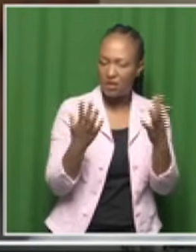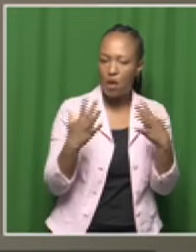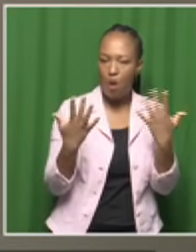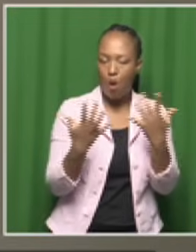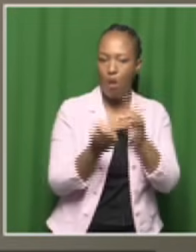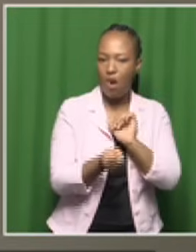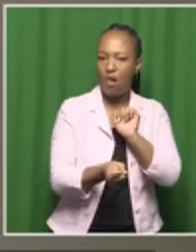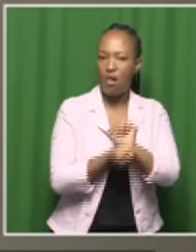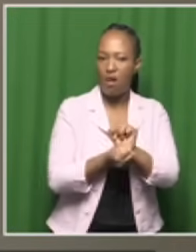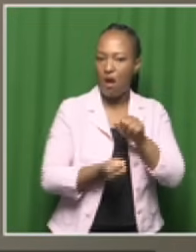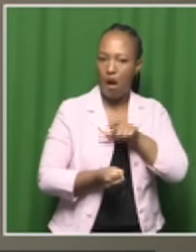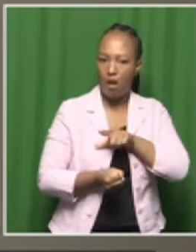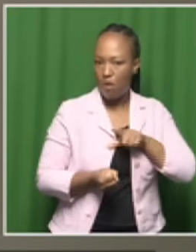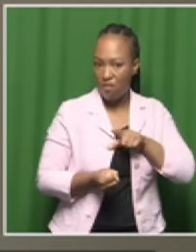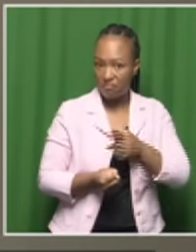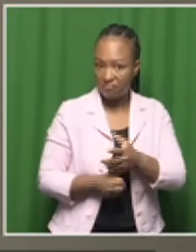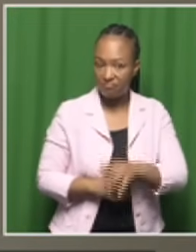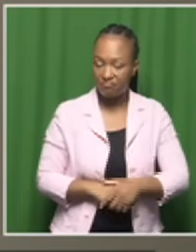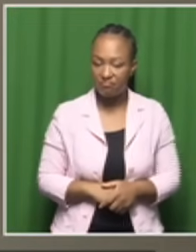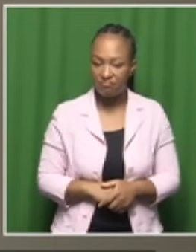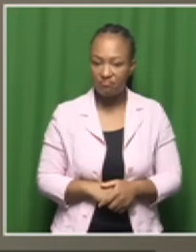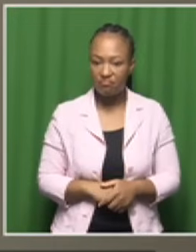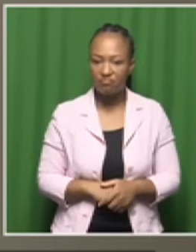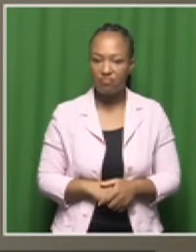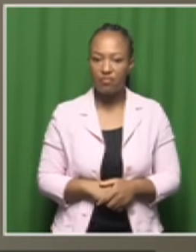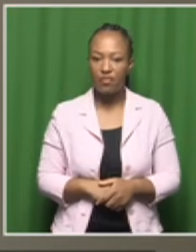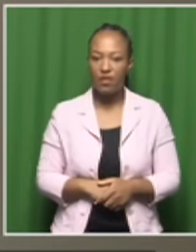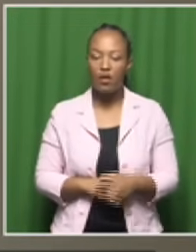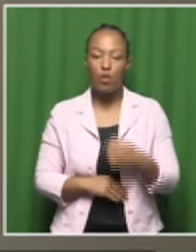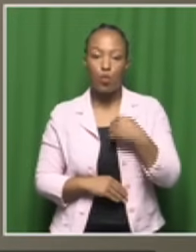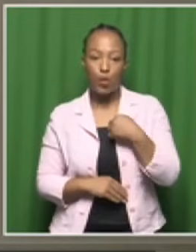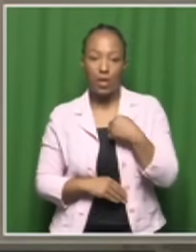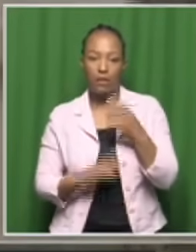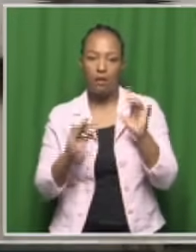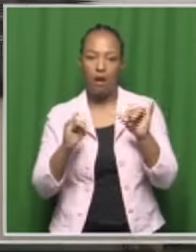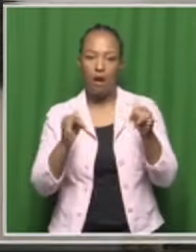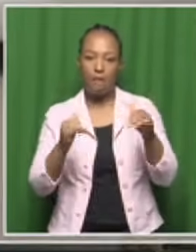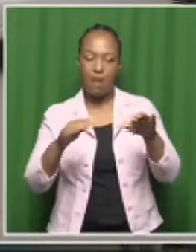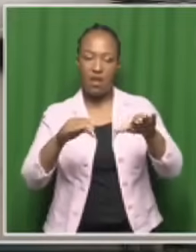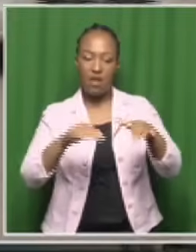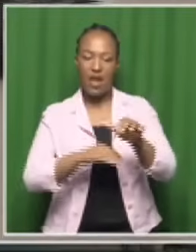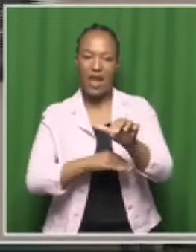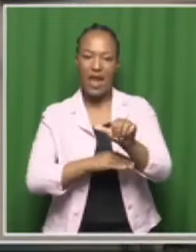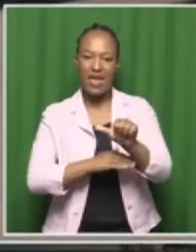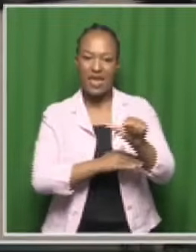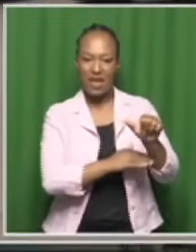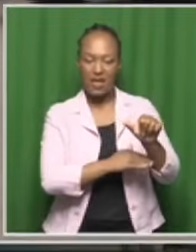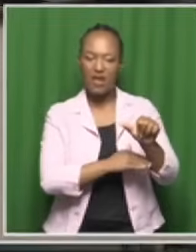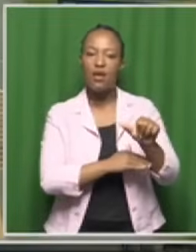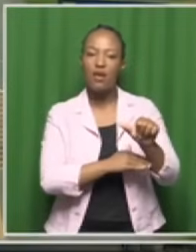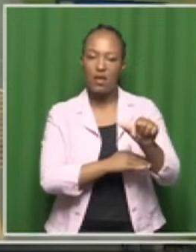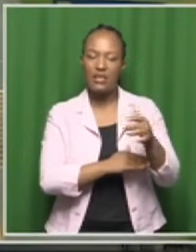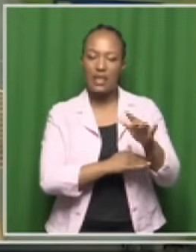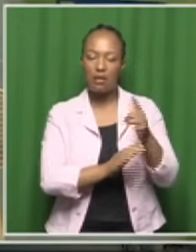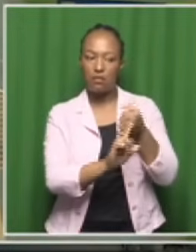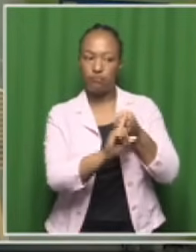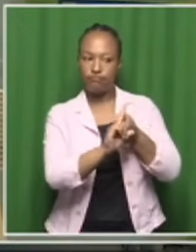Well, that is something that, as the Automobile Association, we've been advocating for, to say that, yes, we do